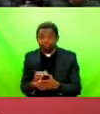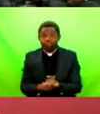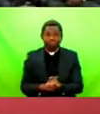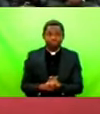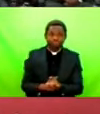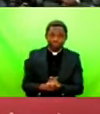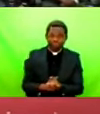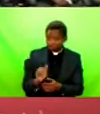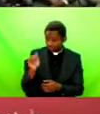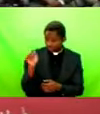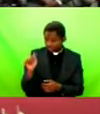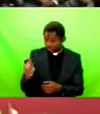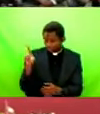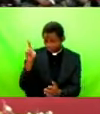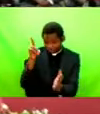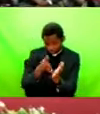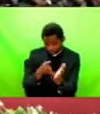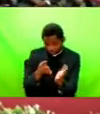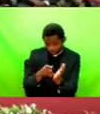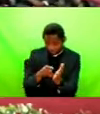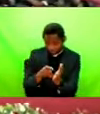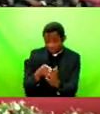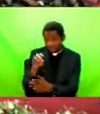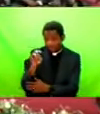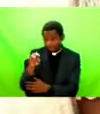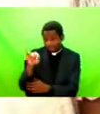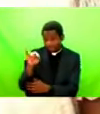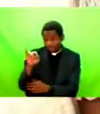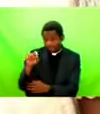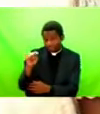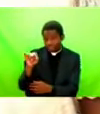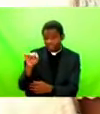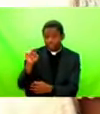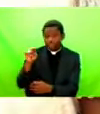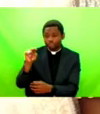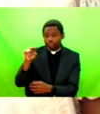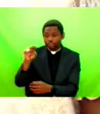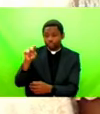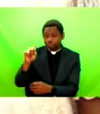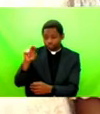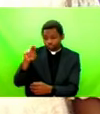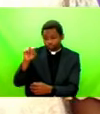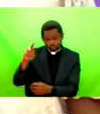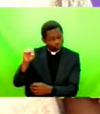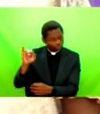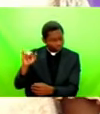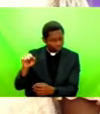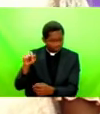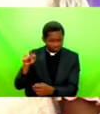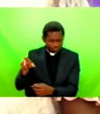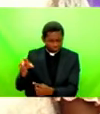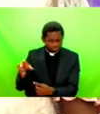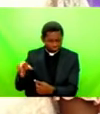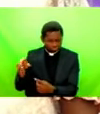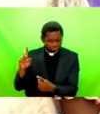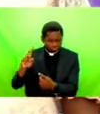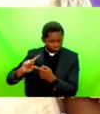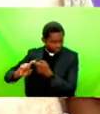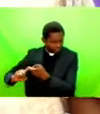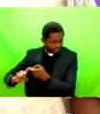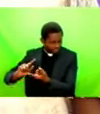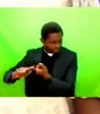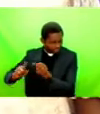Apostle Dr. Michael Kwabna Ntumi, the late former chairman, was a dear and special friend, a mentor, and a